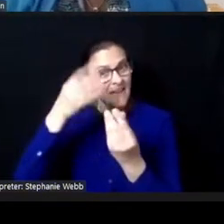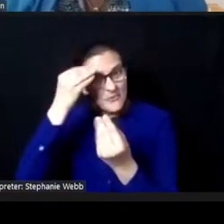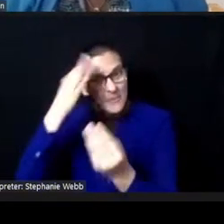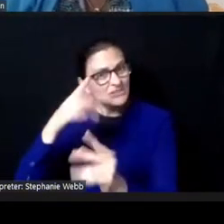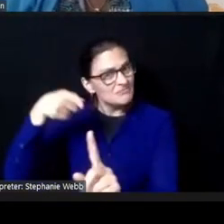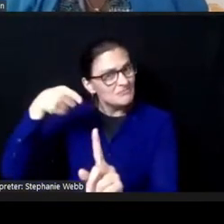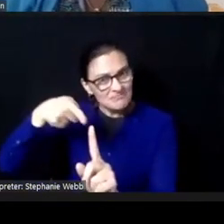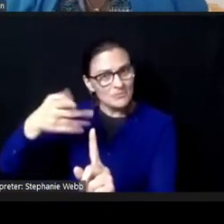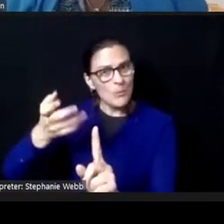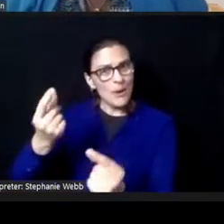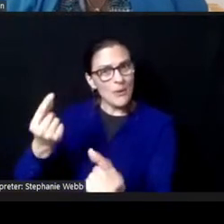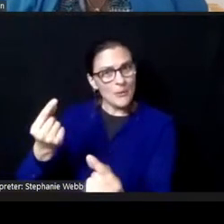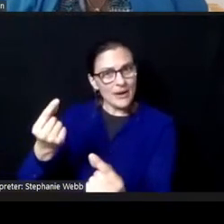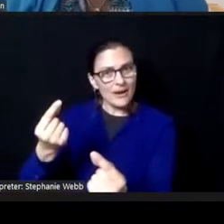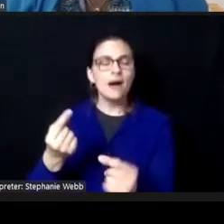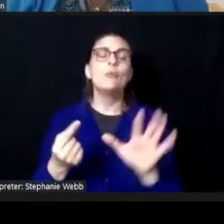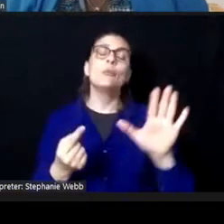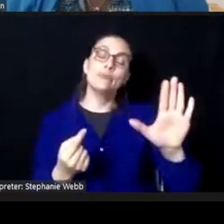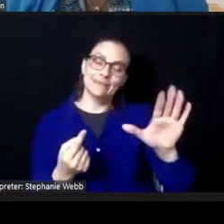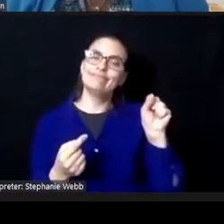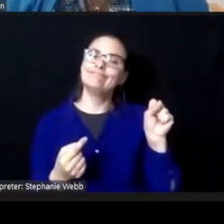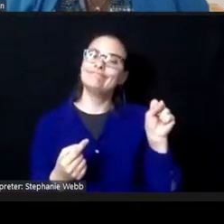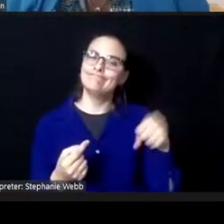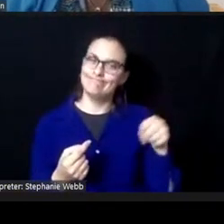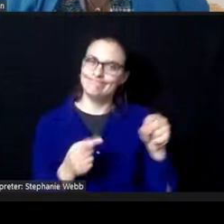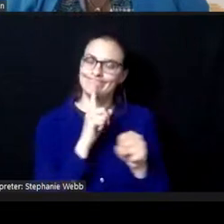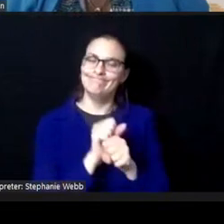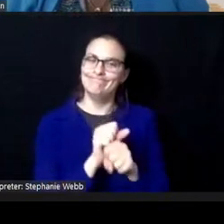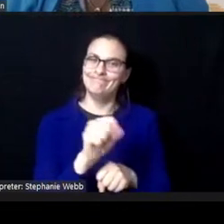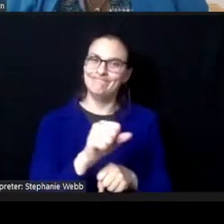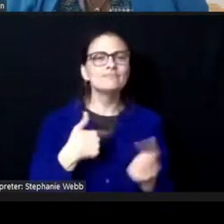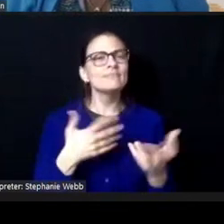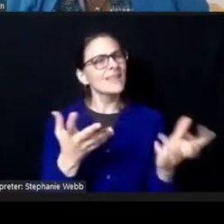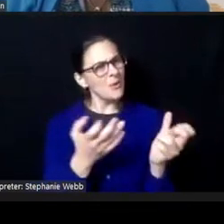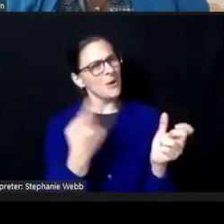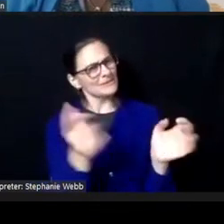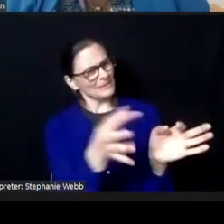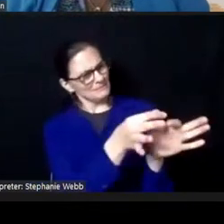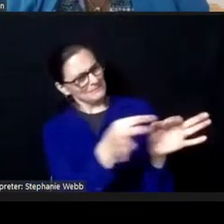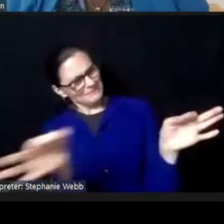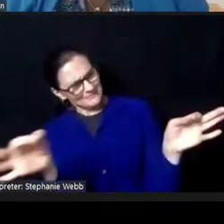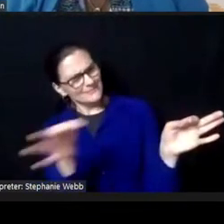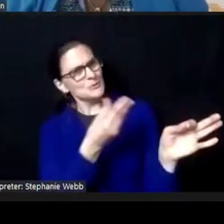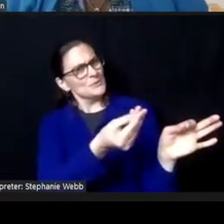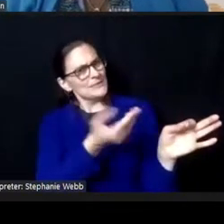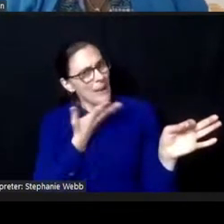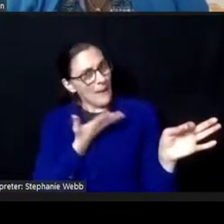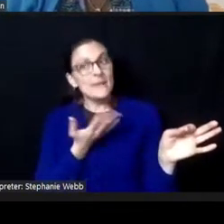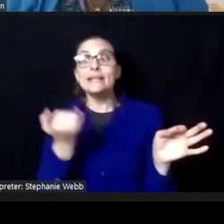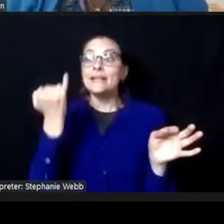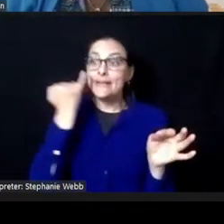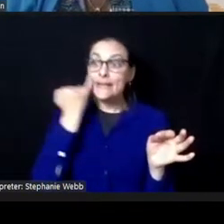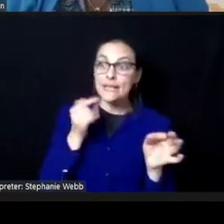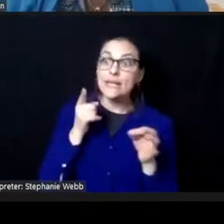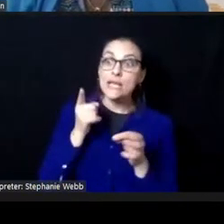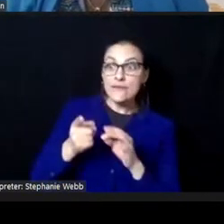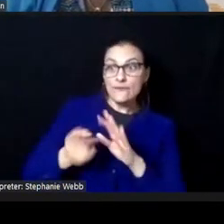you can run, you need this much speed to run this many